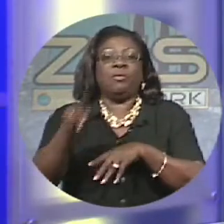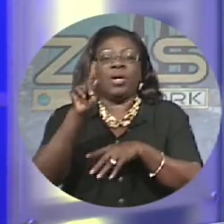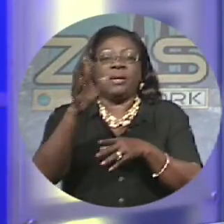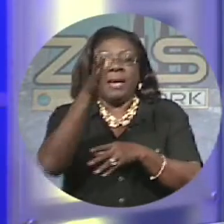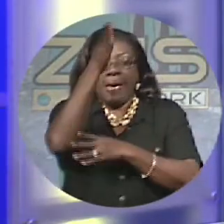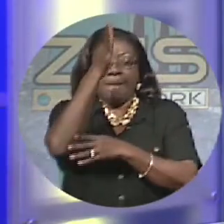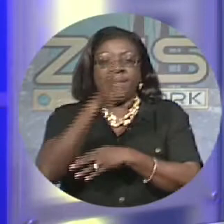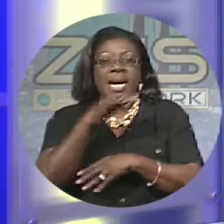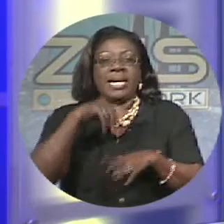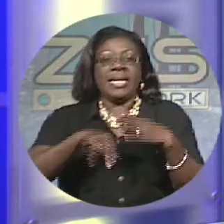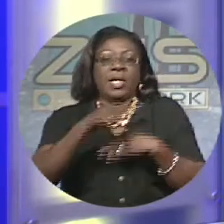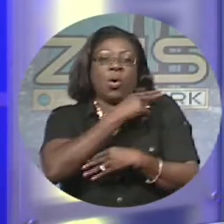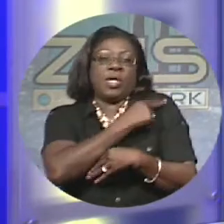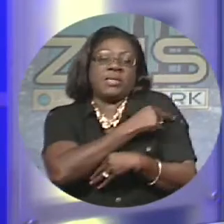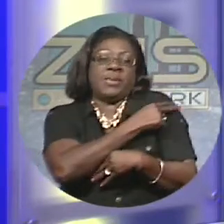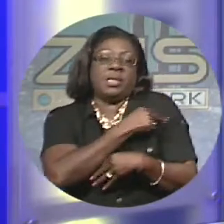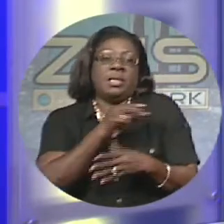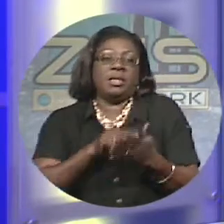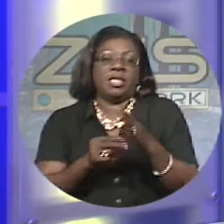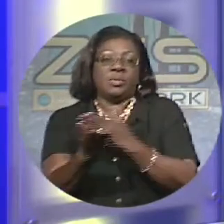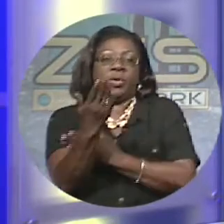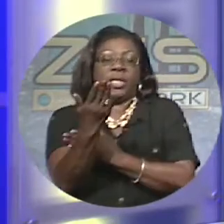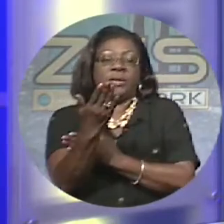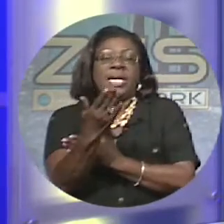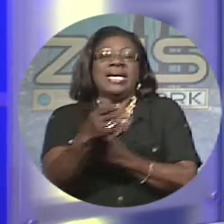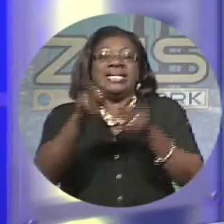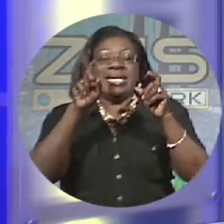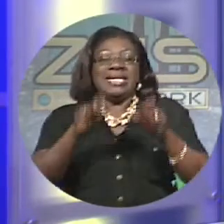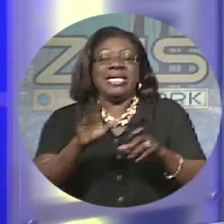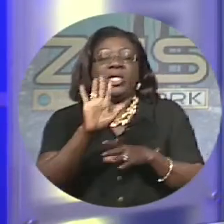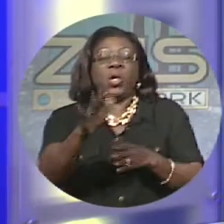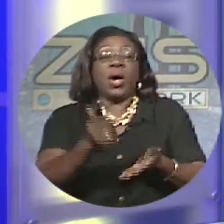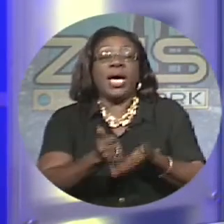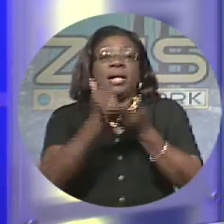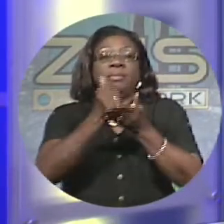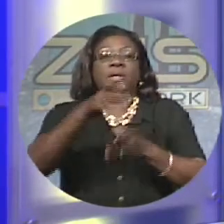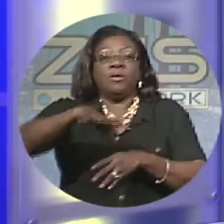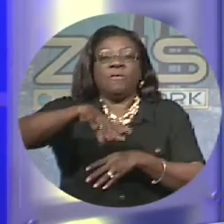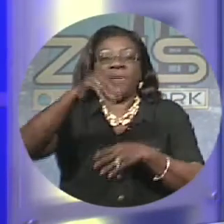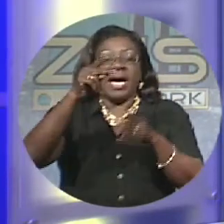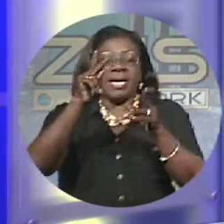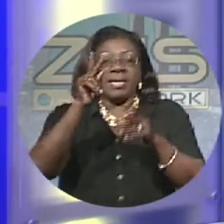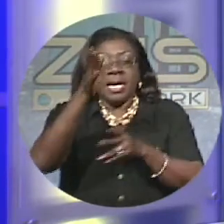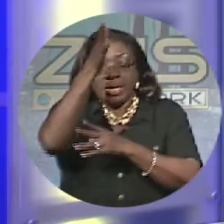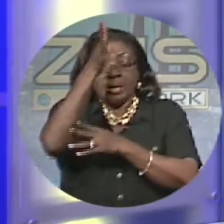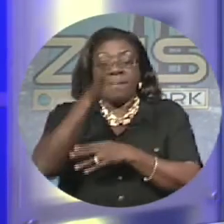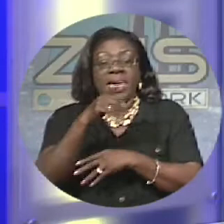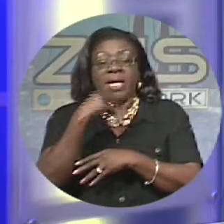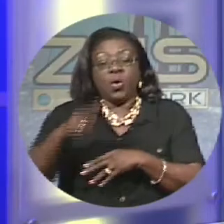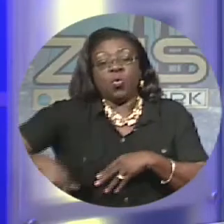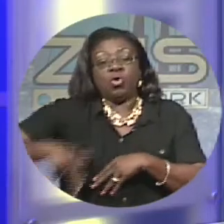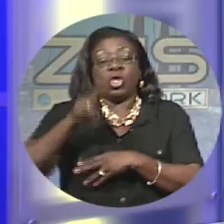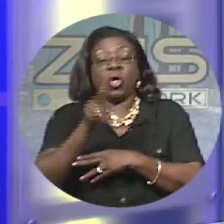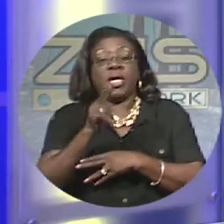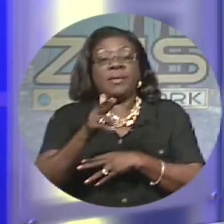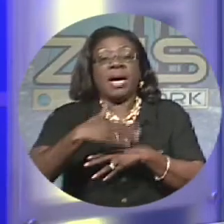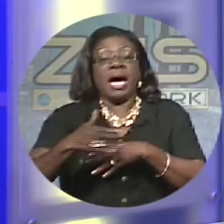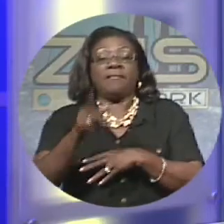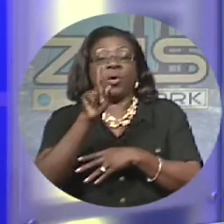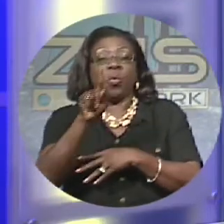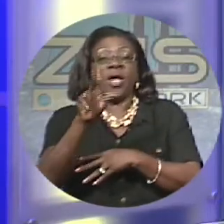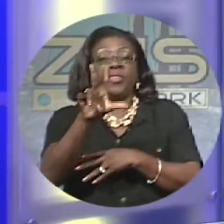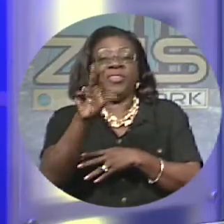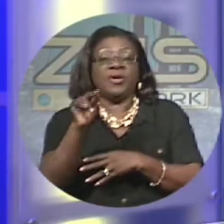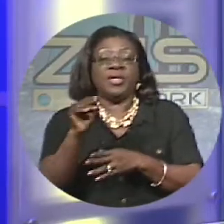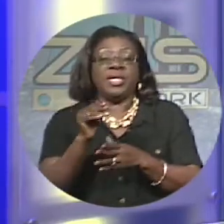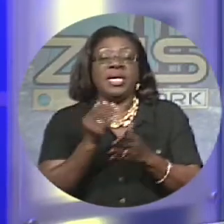nursing wounds in hospital this morning. Police say they need your help solving this latest incident, which occurred shortly after 1:30 a.m. The man was